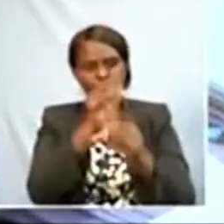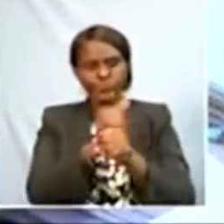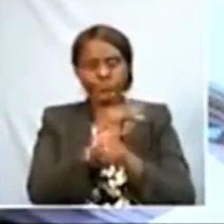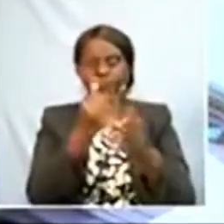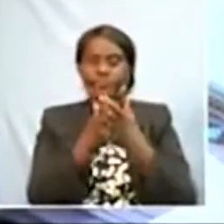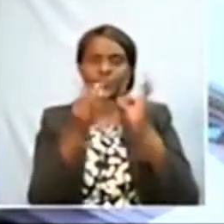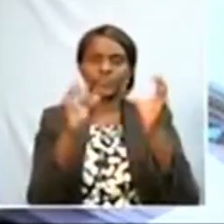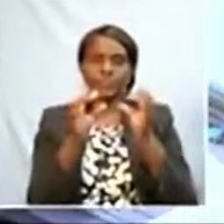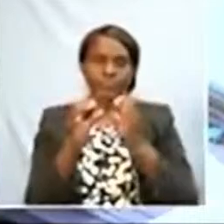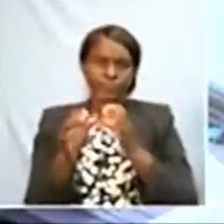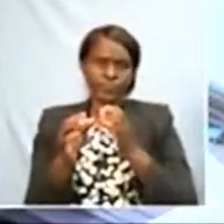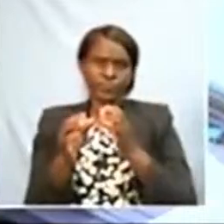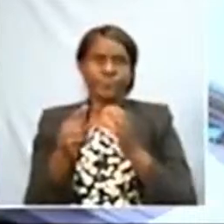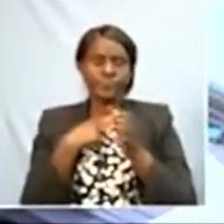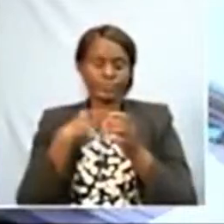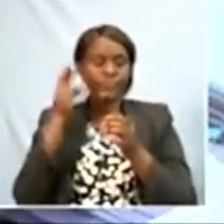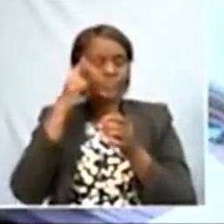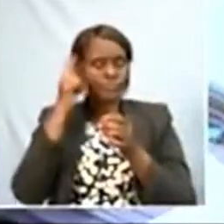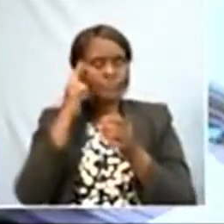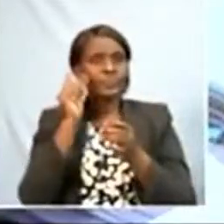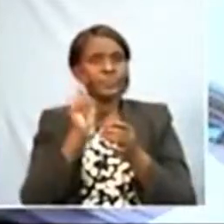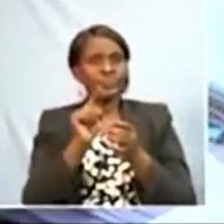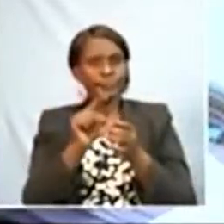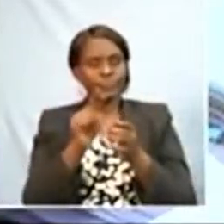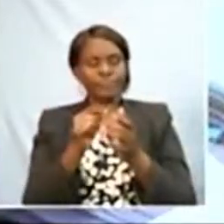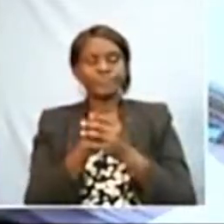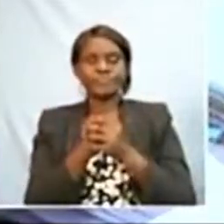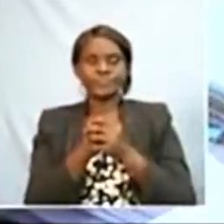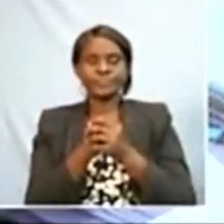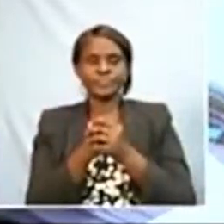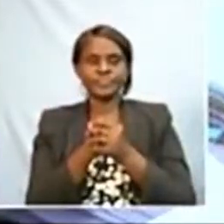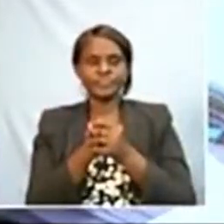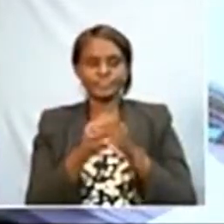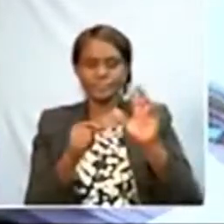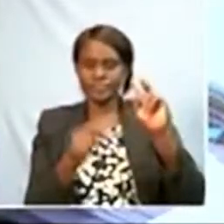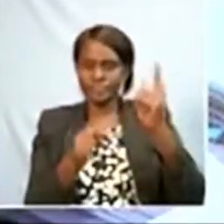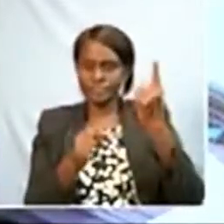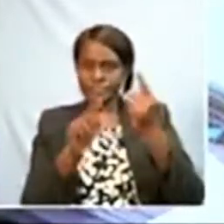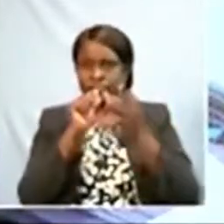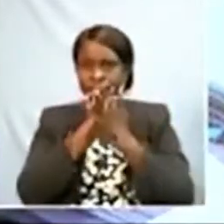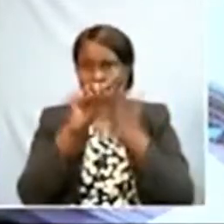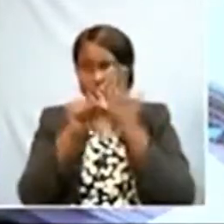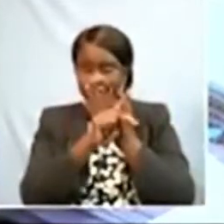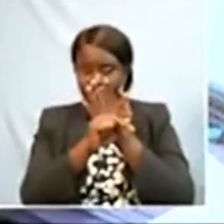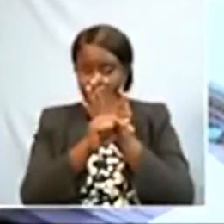the councils. I remember this. On the 1st of April